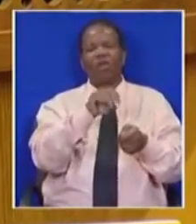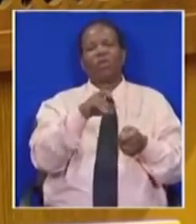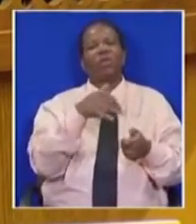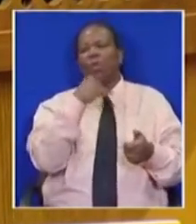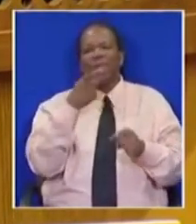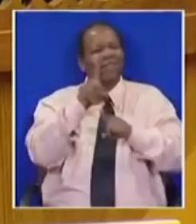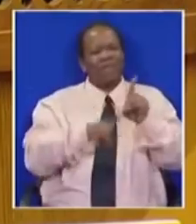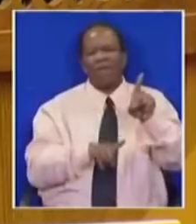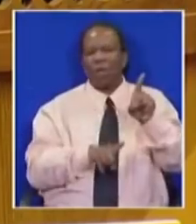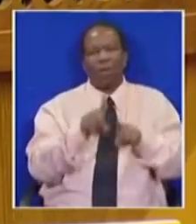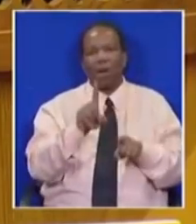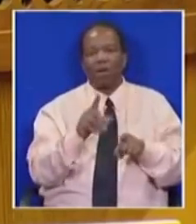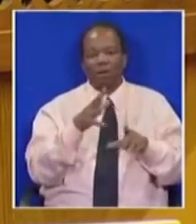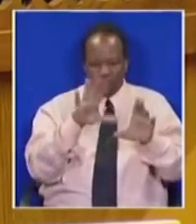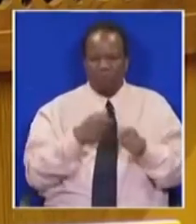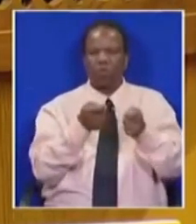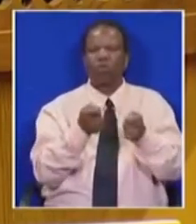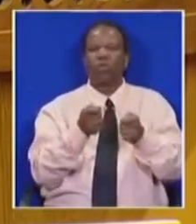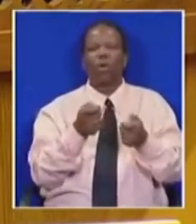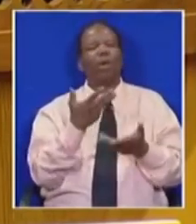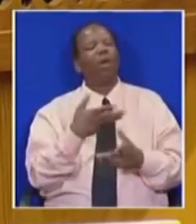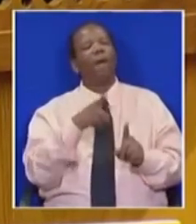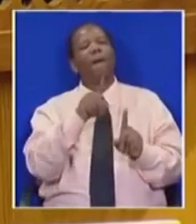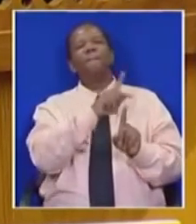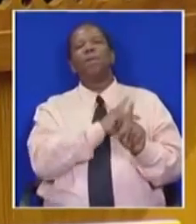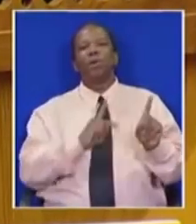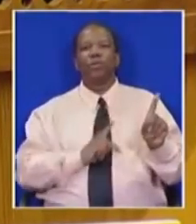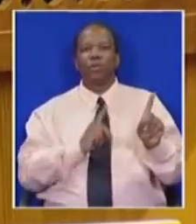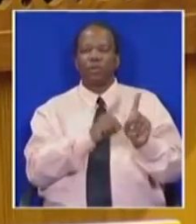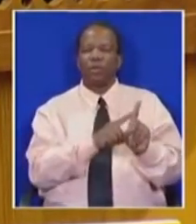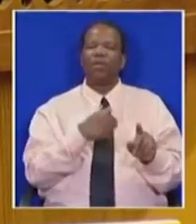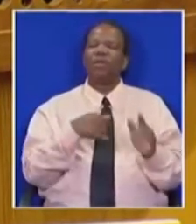President, isn't it time now that we ought to be willing to part